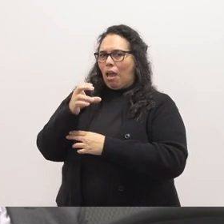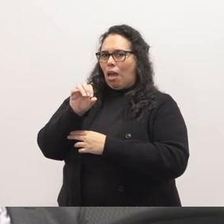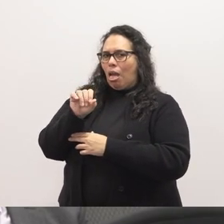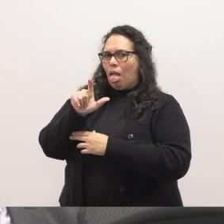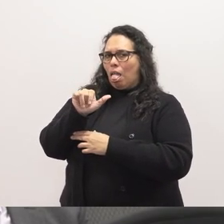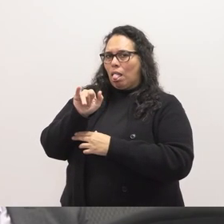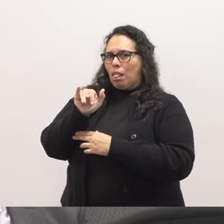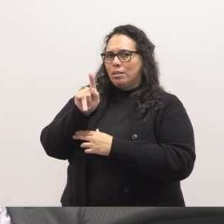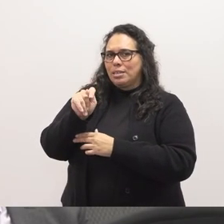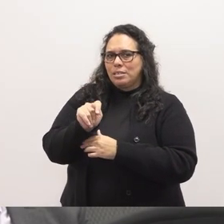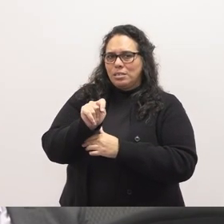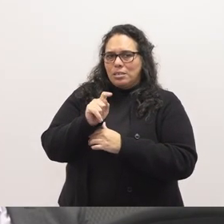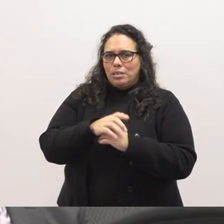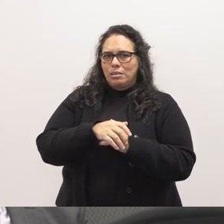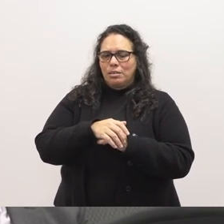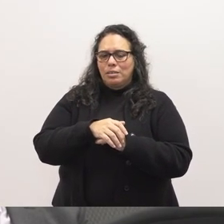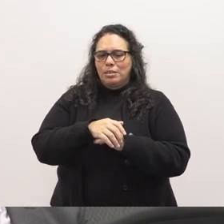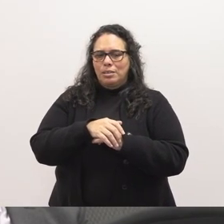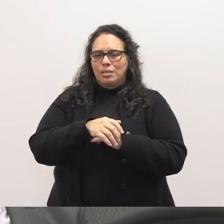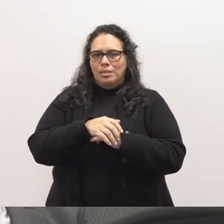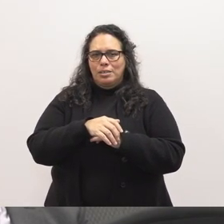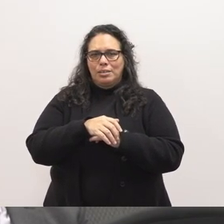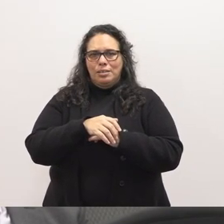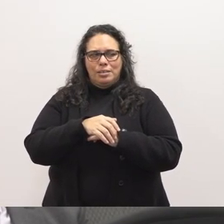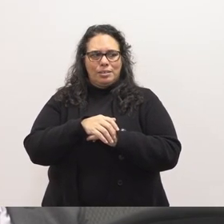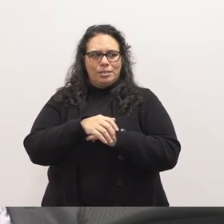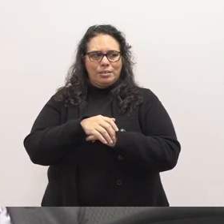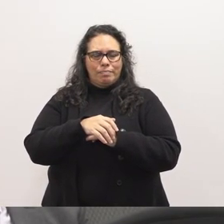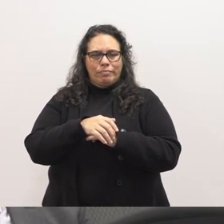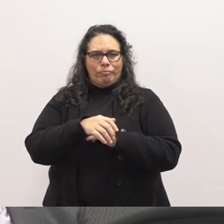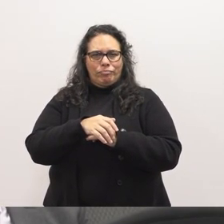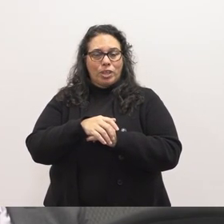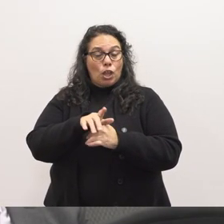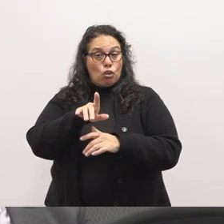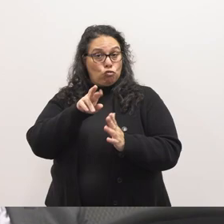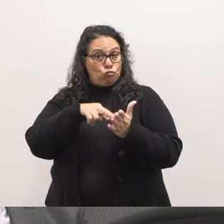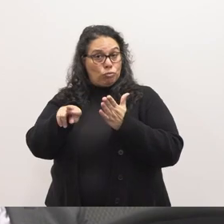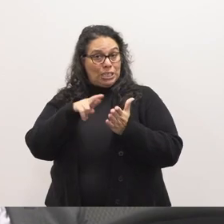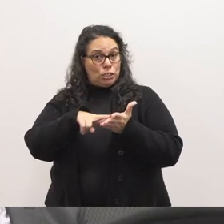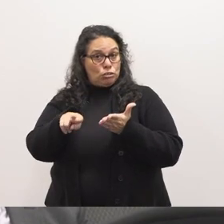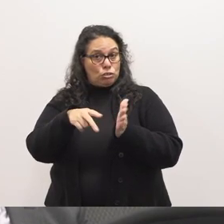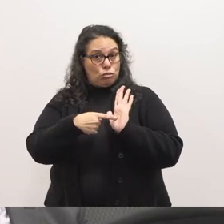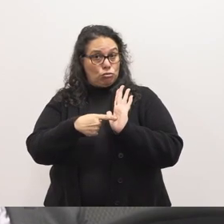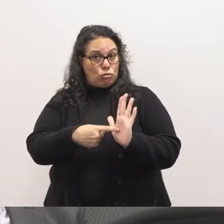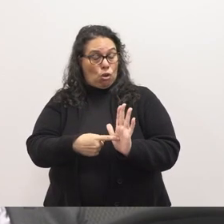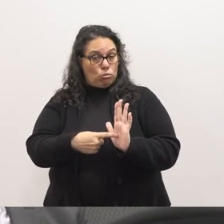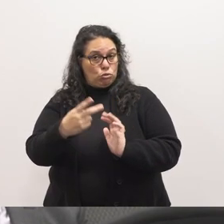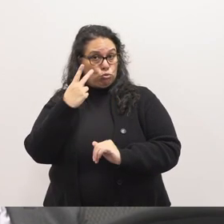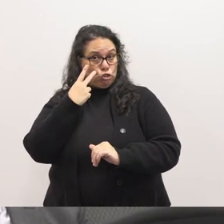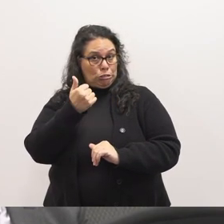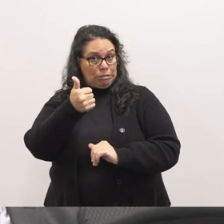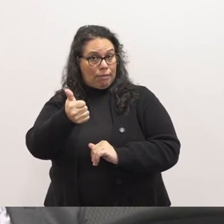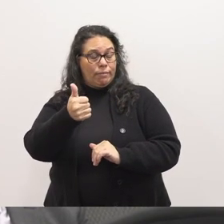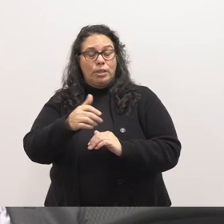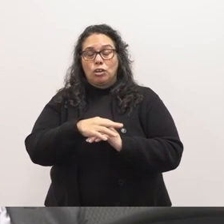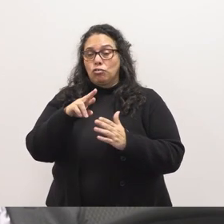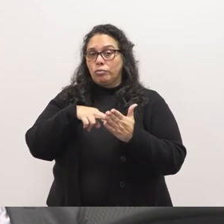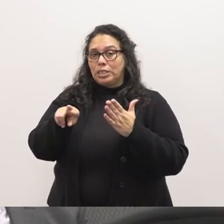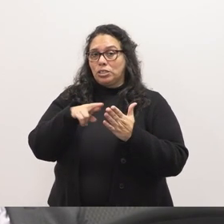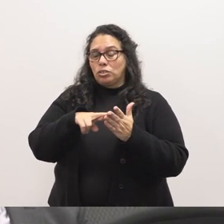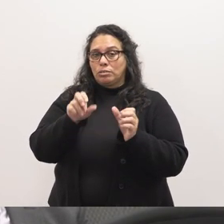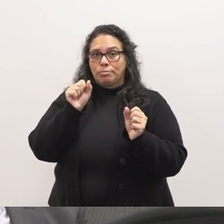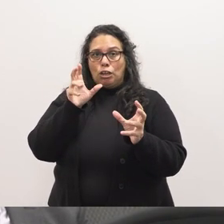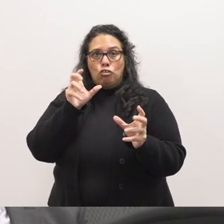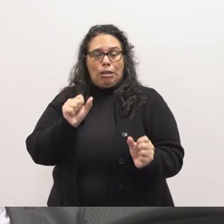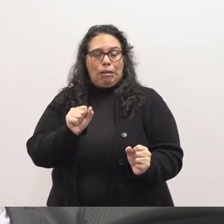the horrific consequences of propaganda. Research shows, please look this up for yourself, research shows incredible benefits